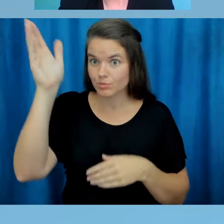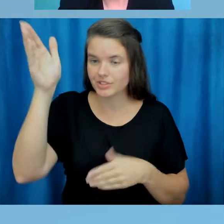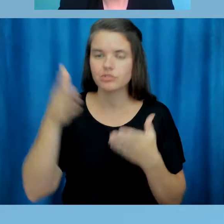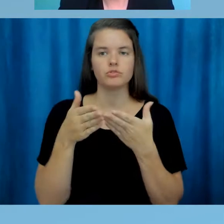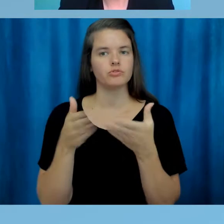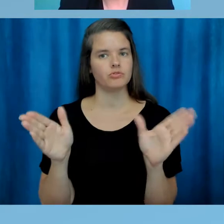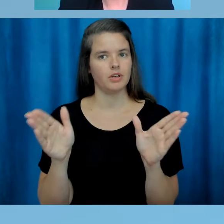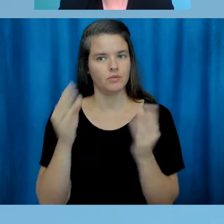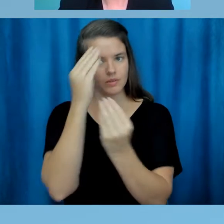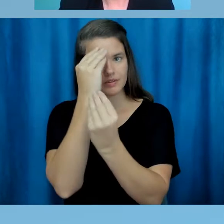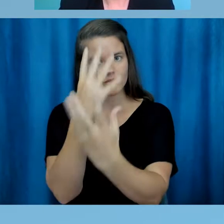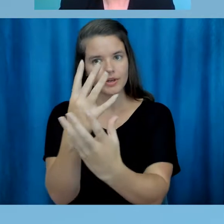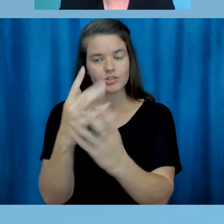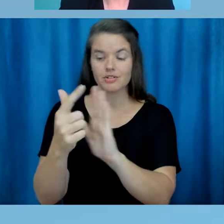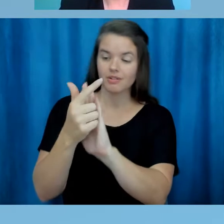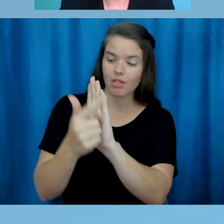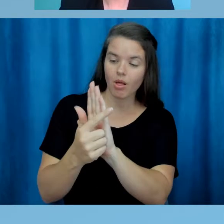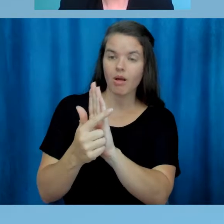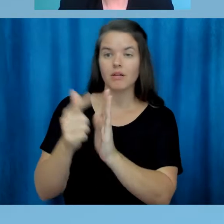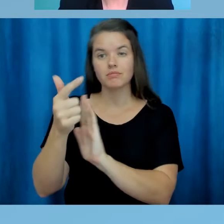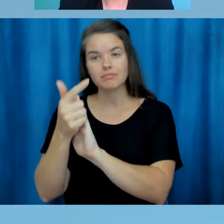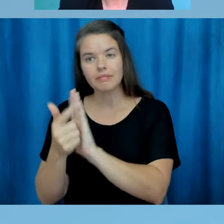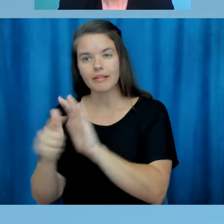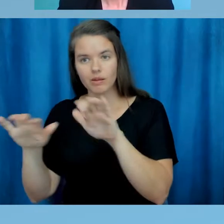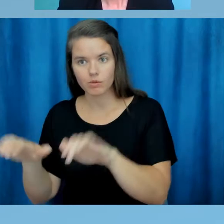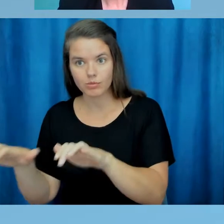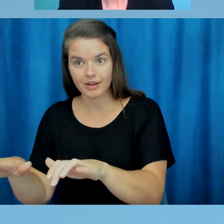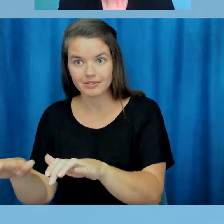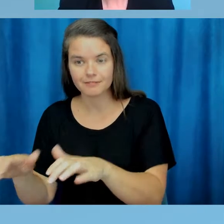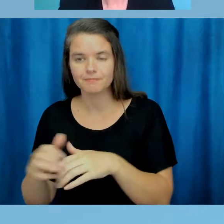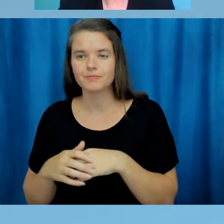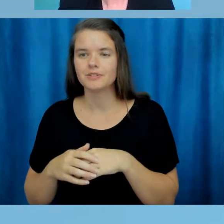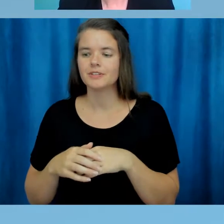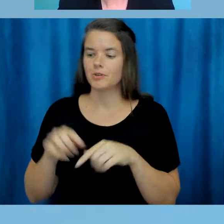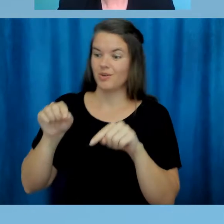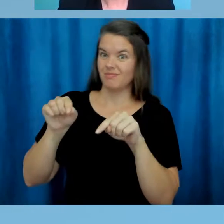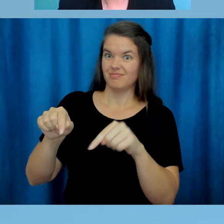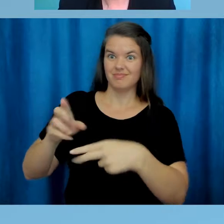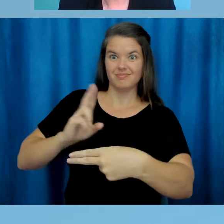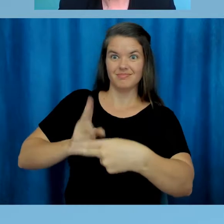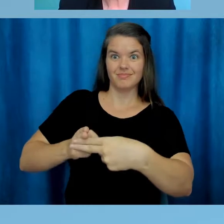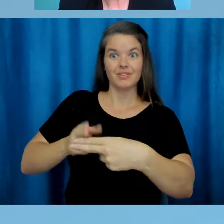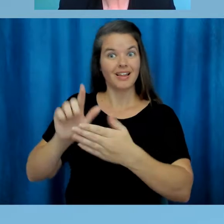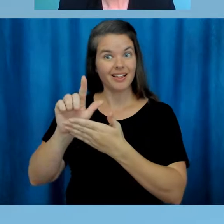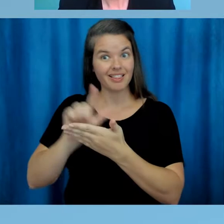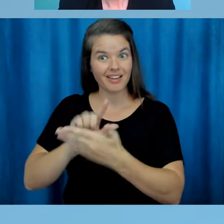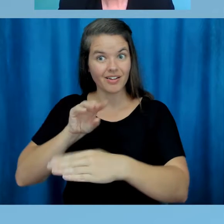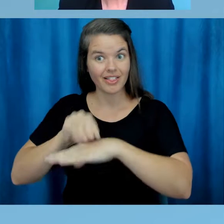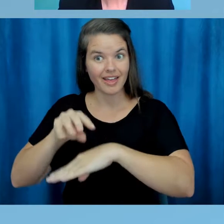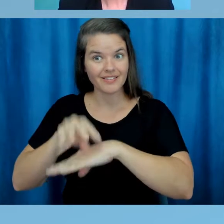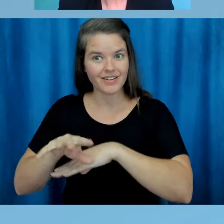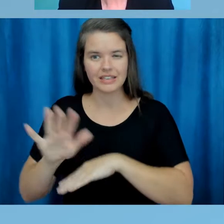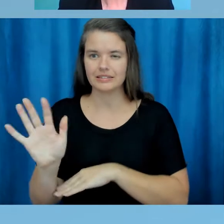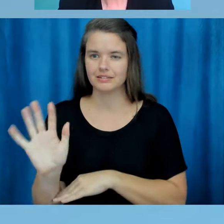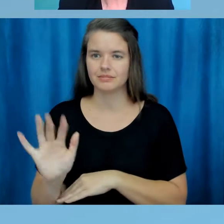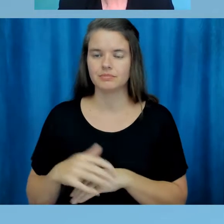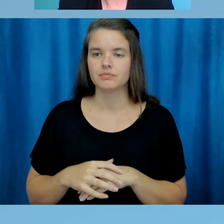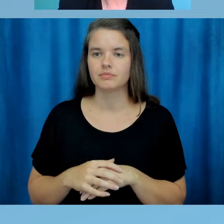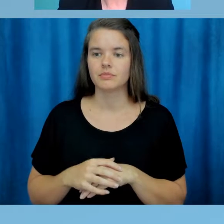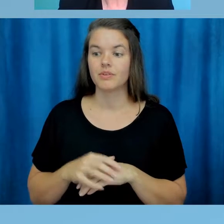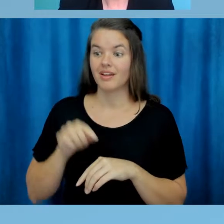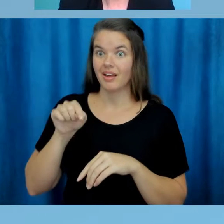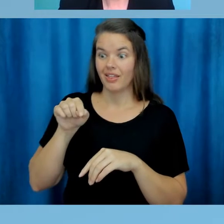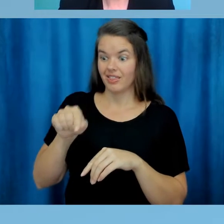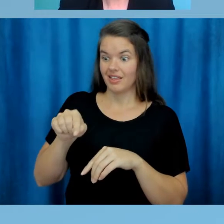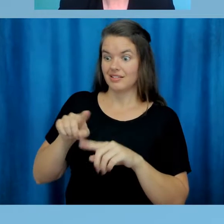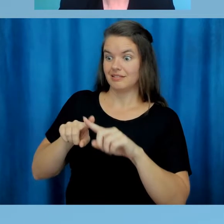contains general information about the law and legal practice. So it shouldn't be considered legal advice, and it means that you